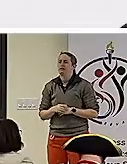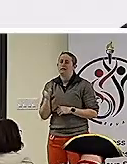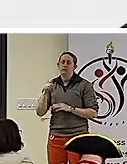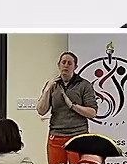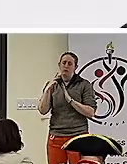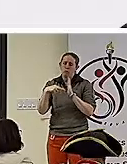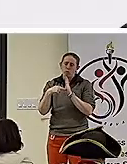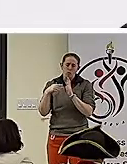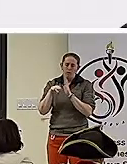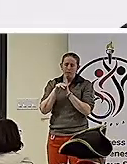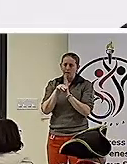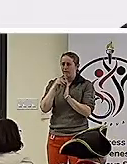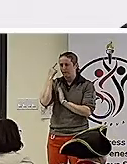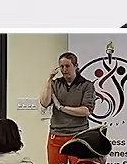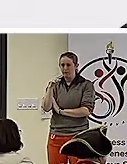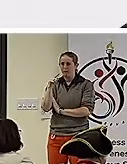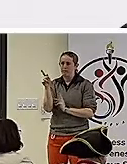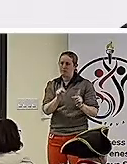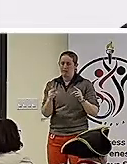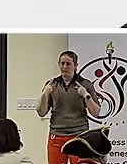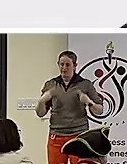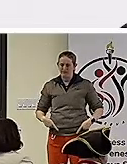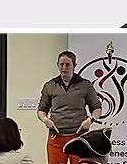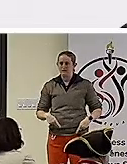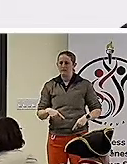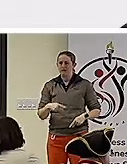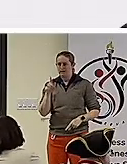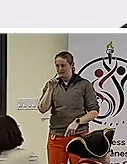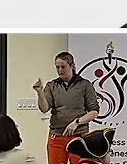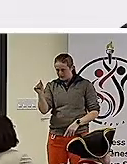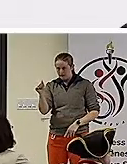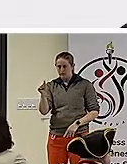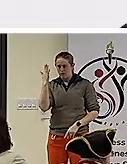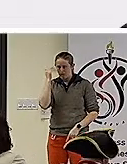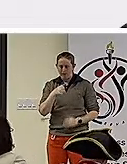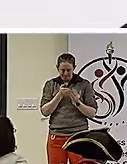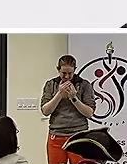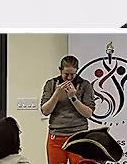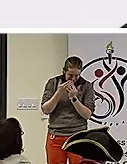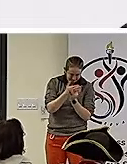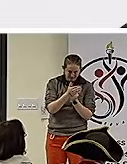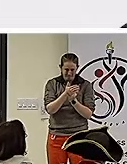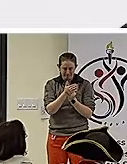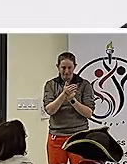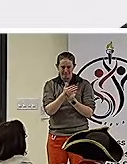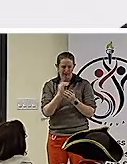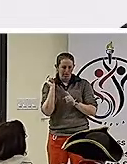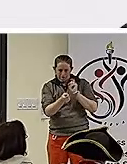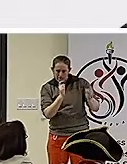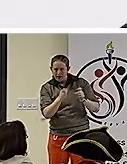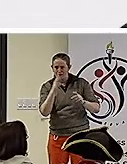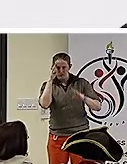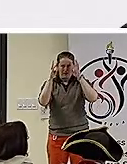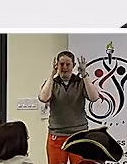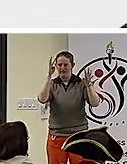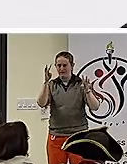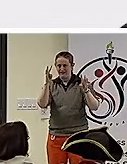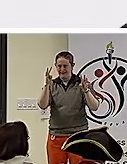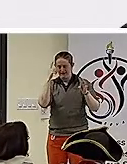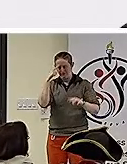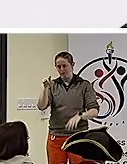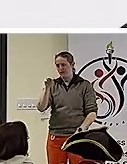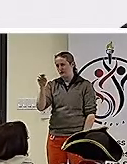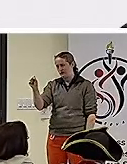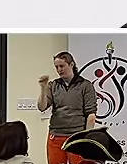with physical disability through his perseverance, generosity, creativity, and community engagement across the